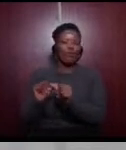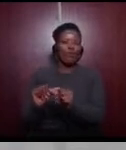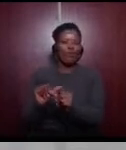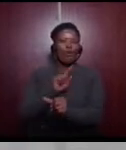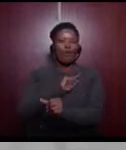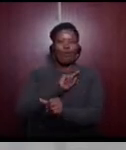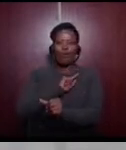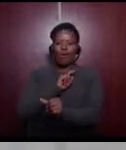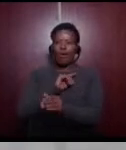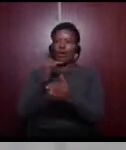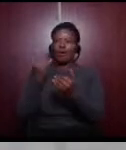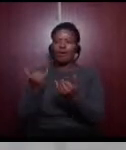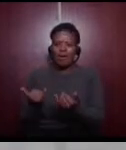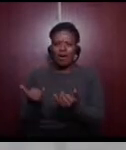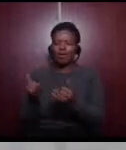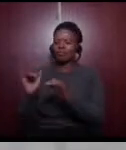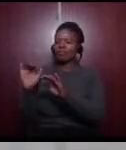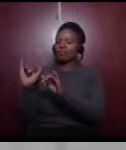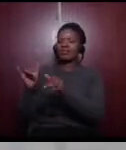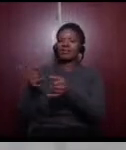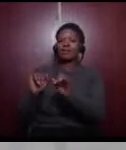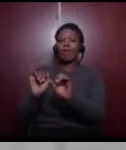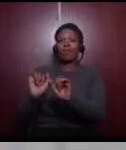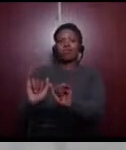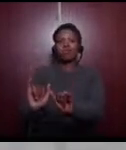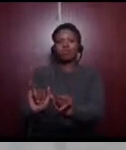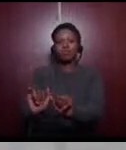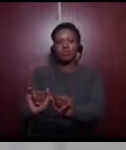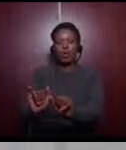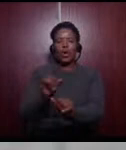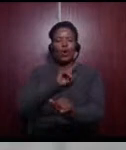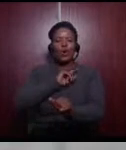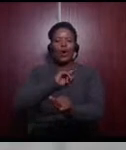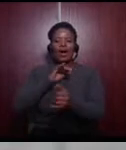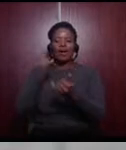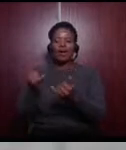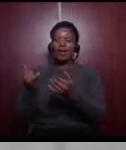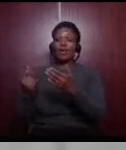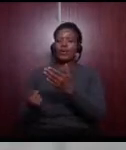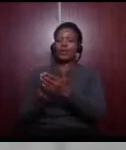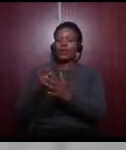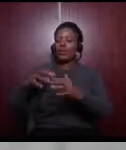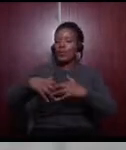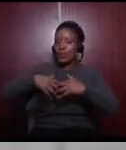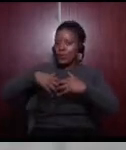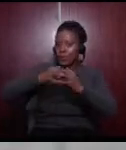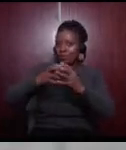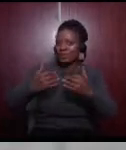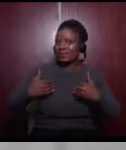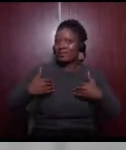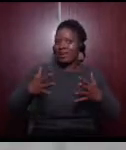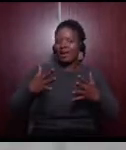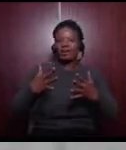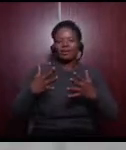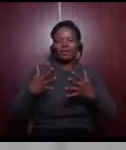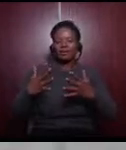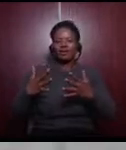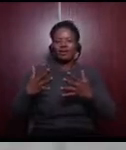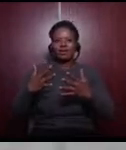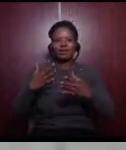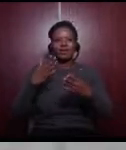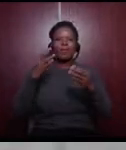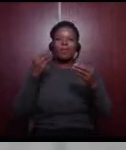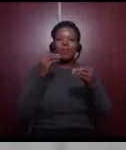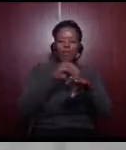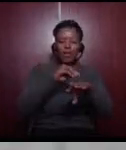azisekho relevant esikhathini samanje njengoba zazikade ziqalwe ngesikhathi sobandlululo. So manje into esizama ukuyenza ukuthi